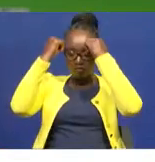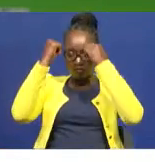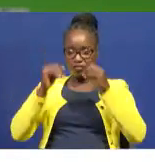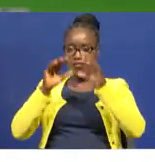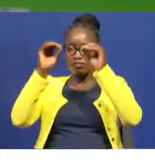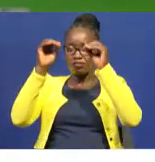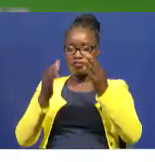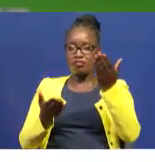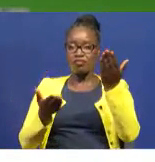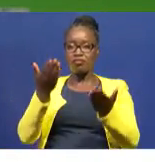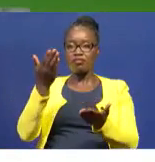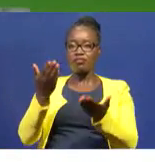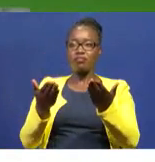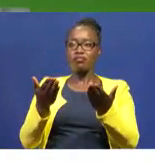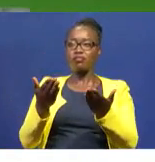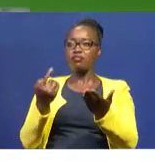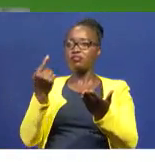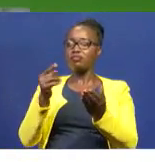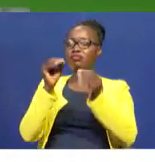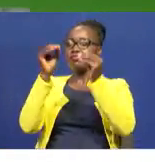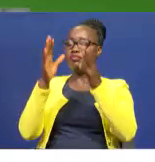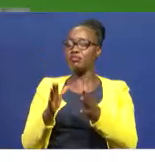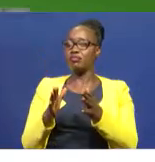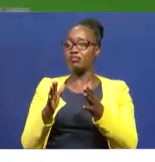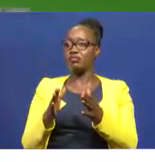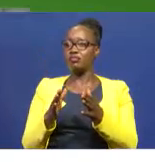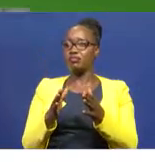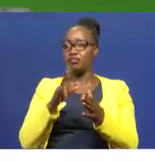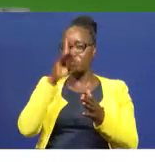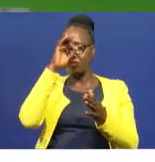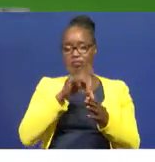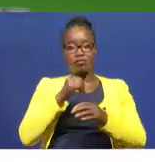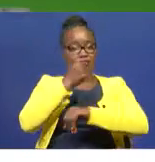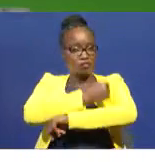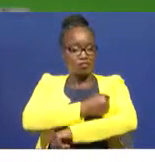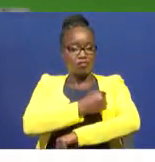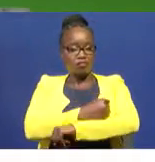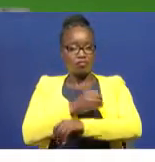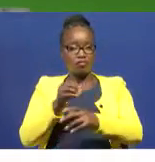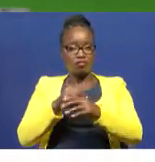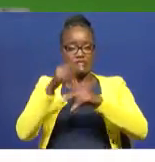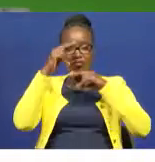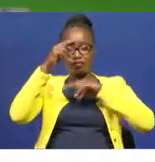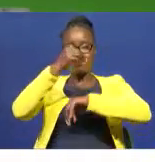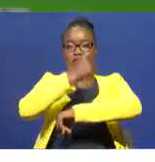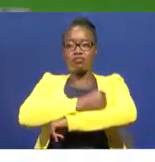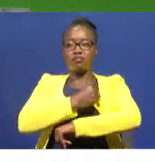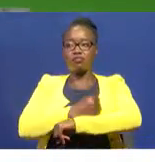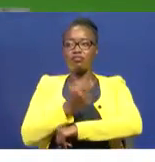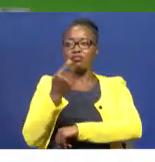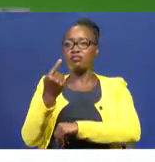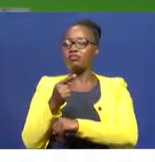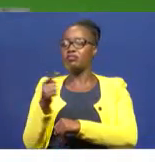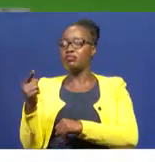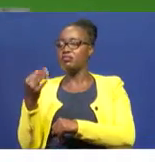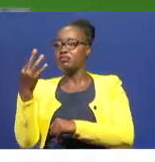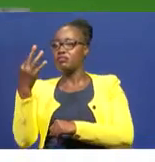student-teacher ratio is for every one teacher for senior school, or rather secondary school, is 1 to